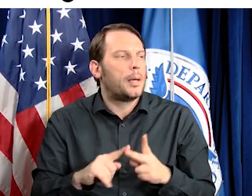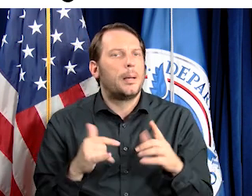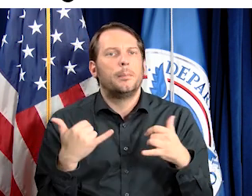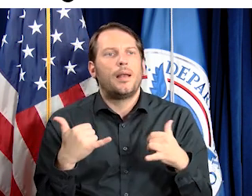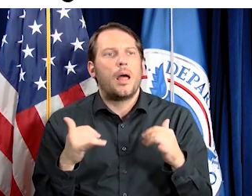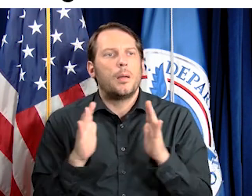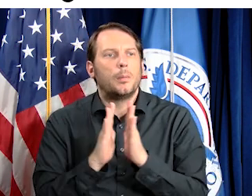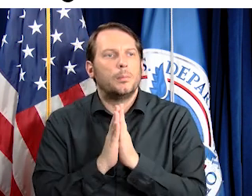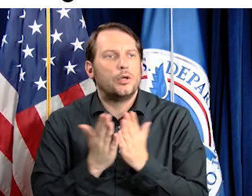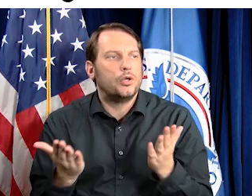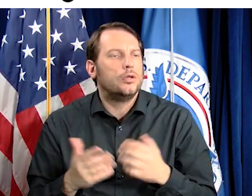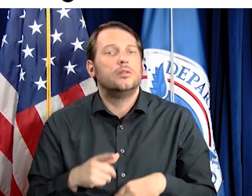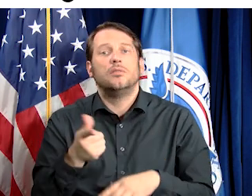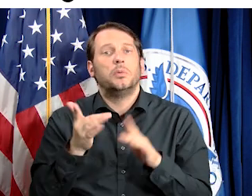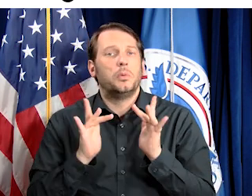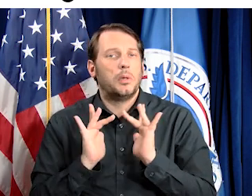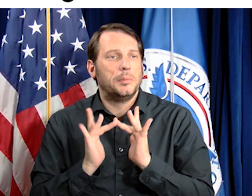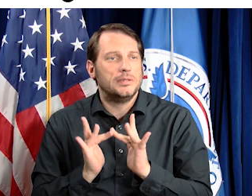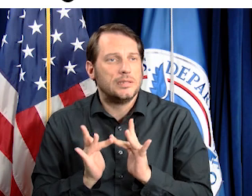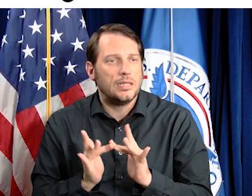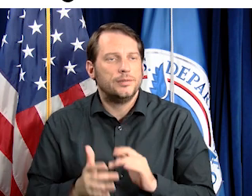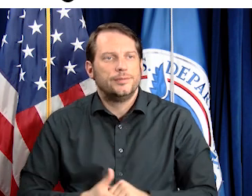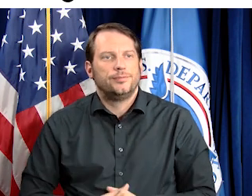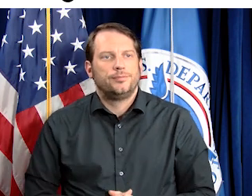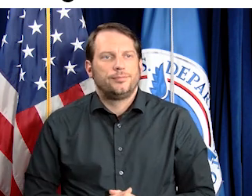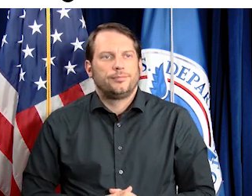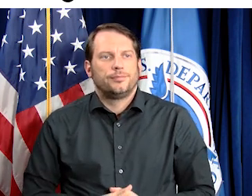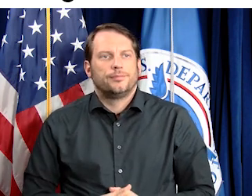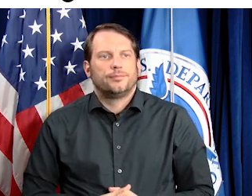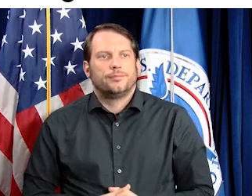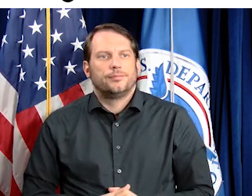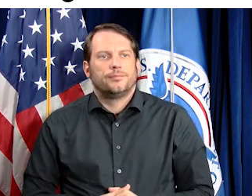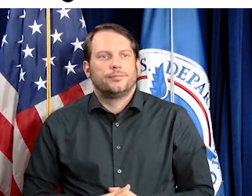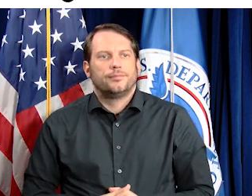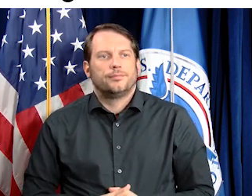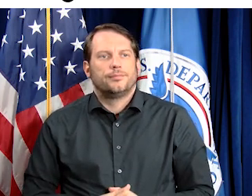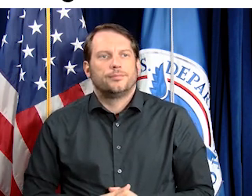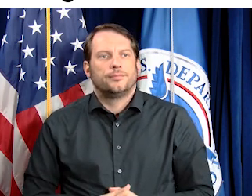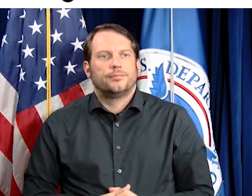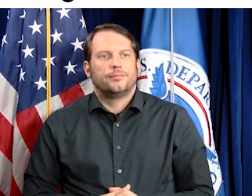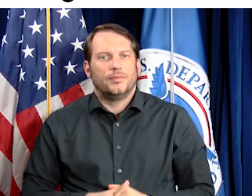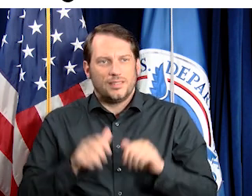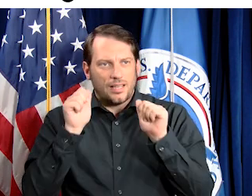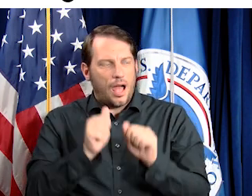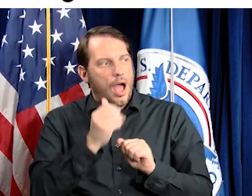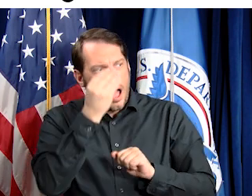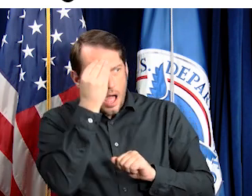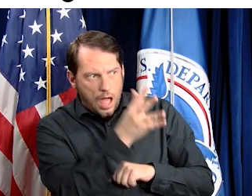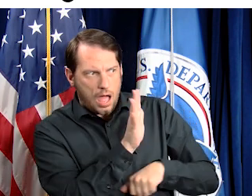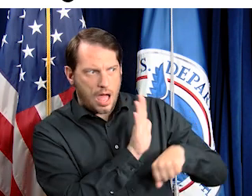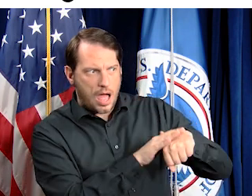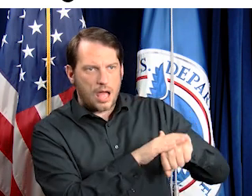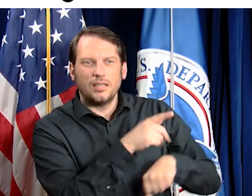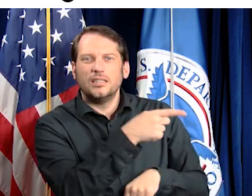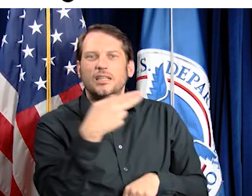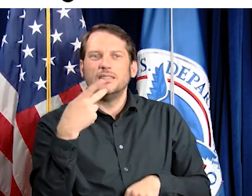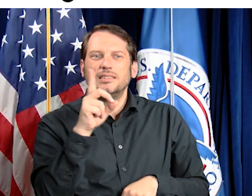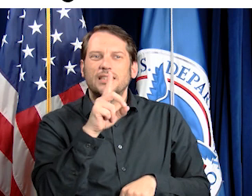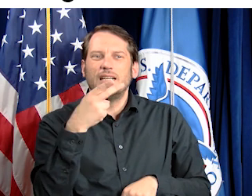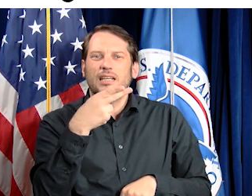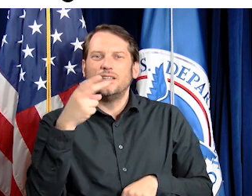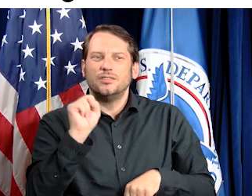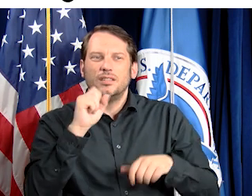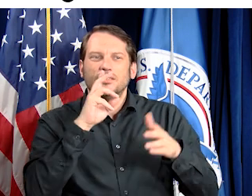crowdsourcem.org. I also had the opportunity to brief the acting DHS secretary, which is great to get this exposure to